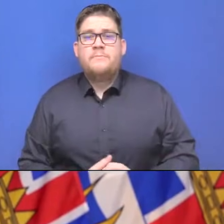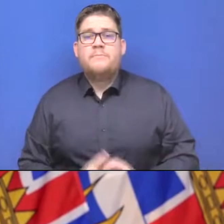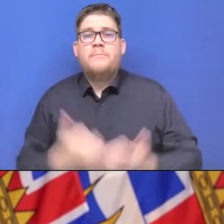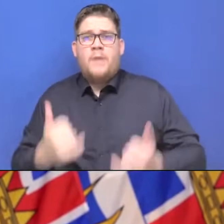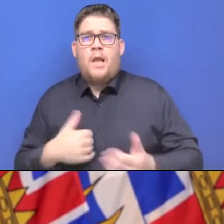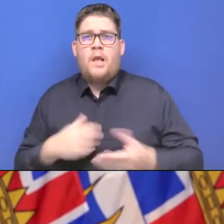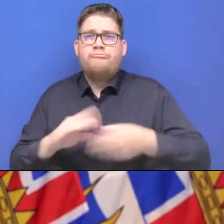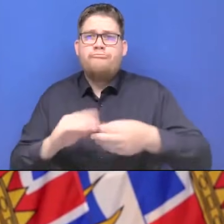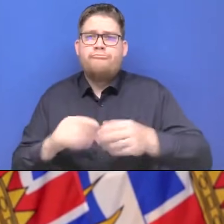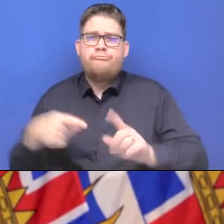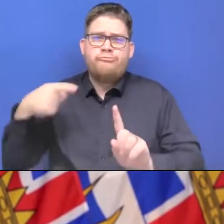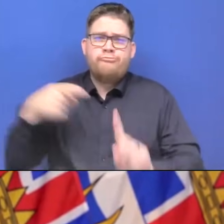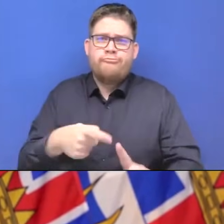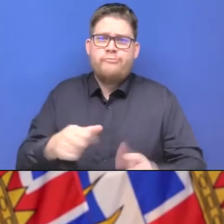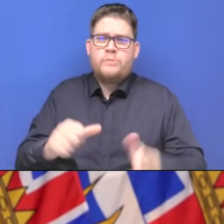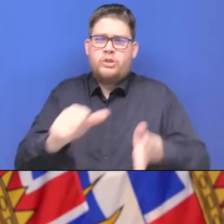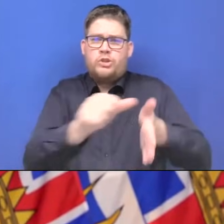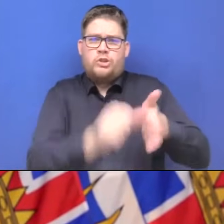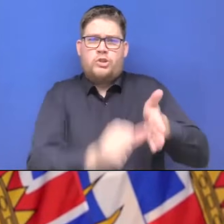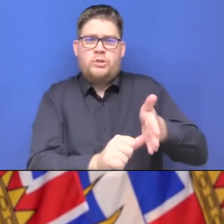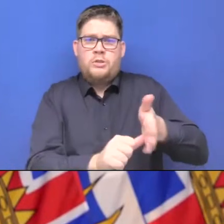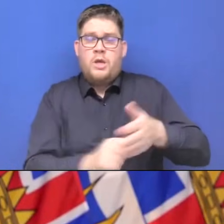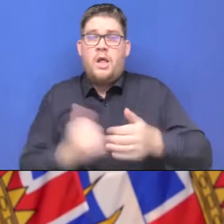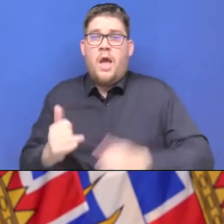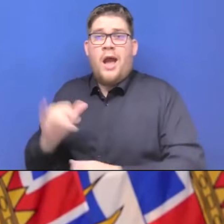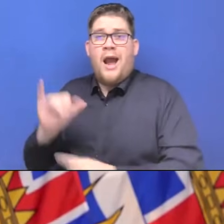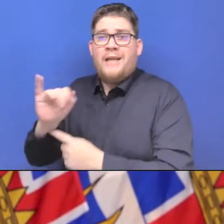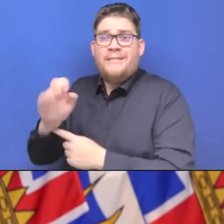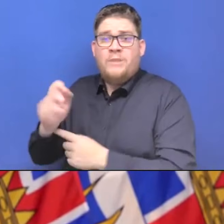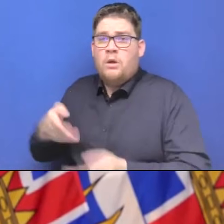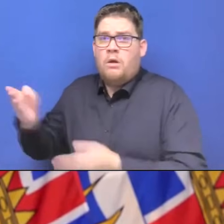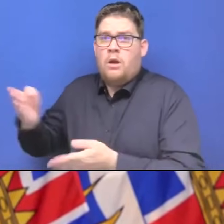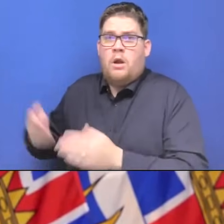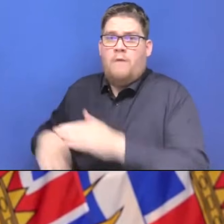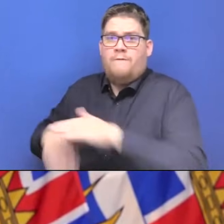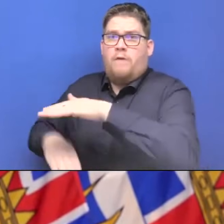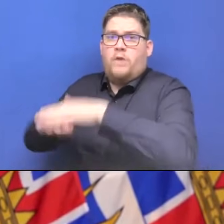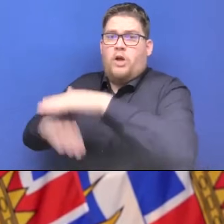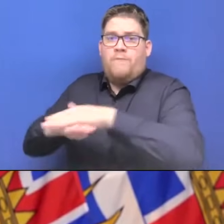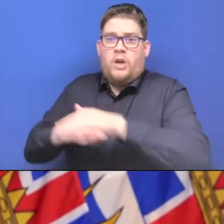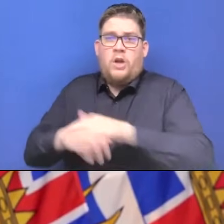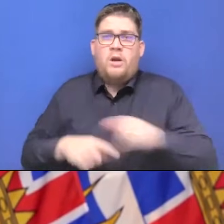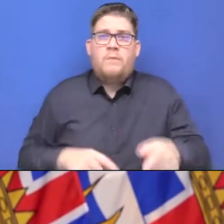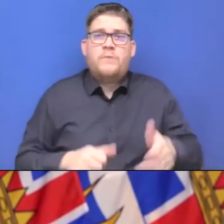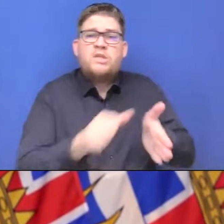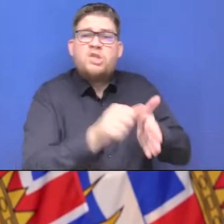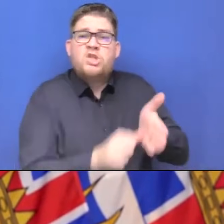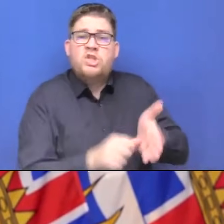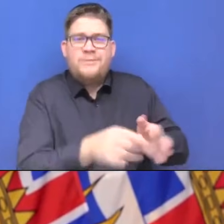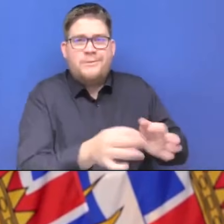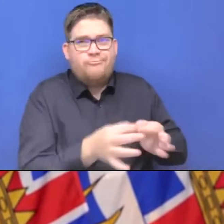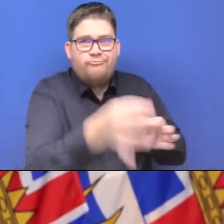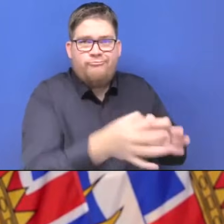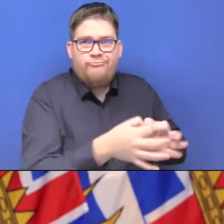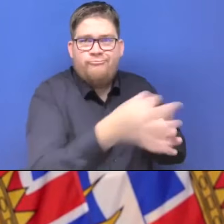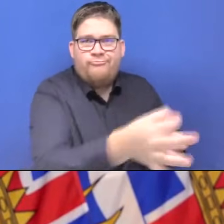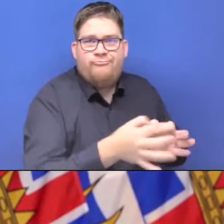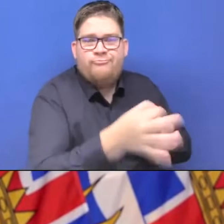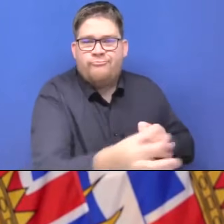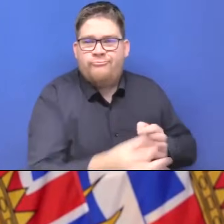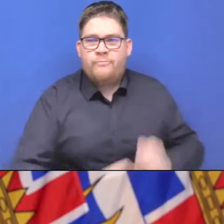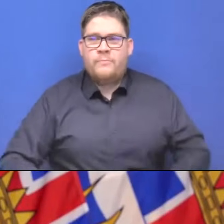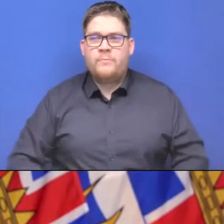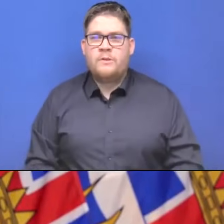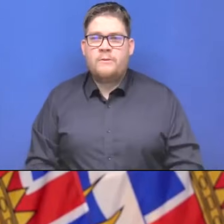we are managing the challenges of the COVID-19 pandemic to our healthcare system. That during the reporting period,